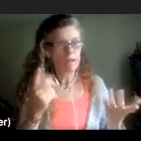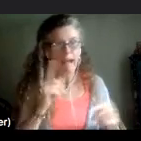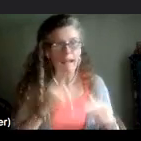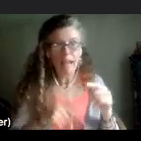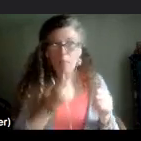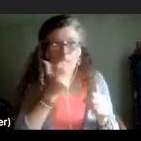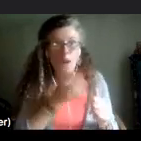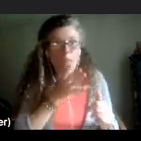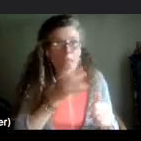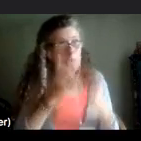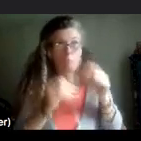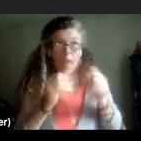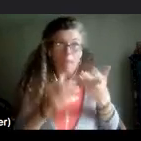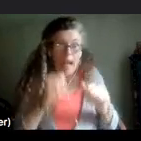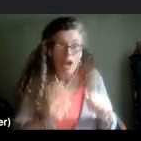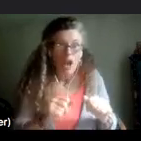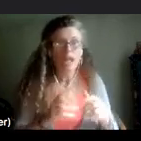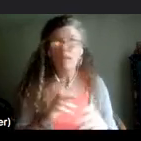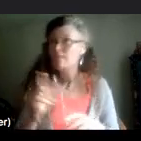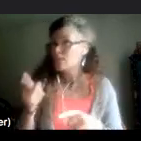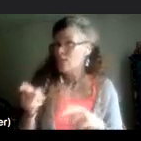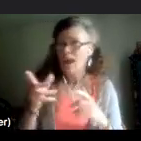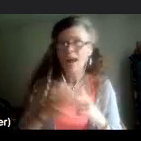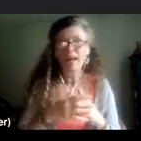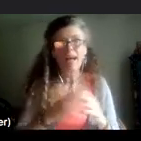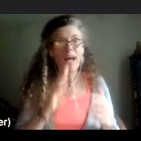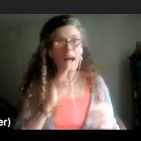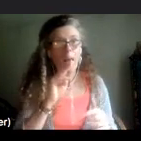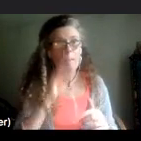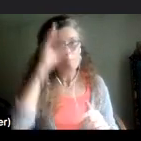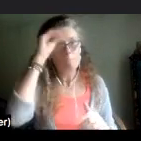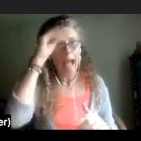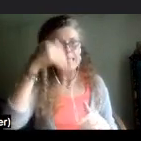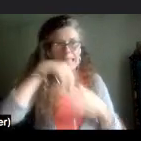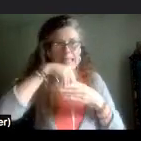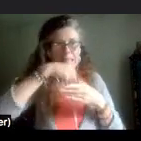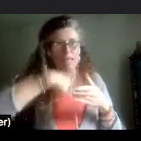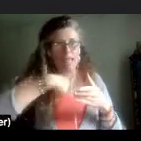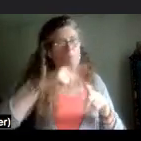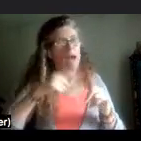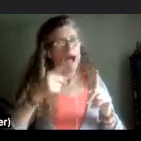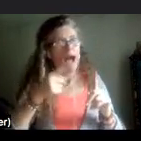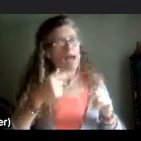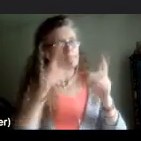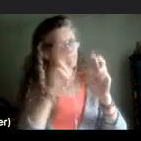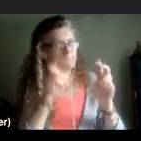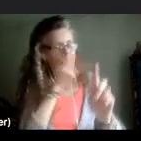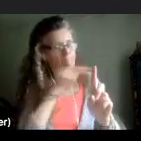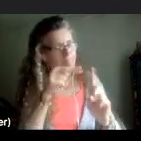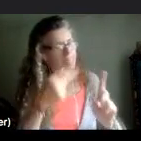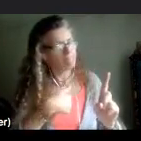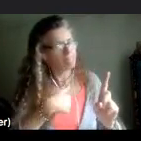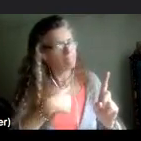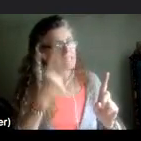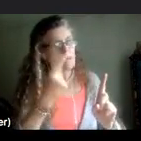Maybe I could. Maybe I do sometimes. I certainly have both feminine and masculine in me. But I look at it as that's somebody who's